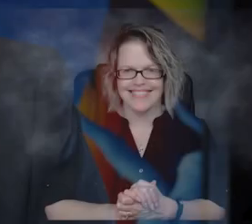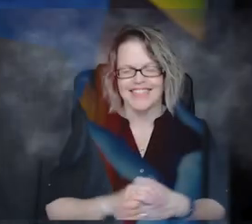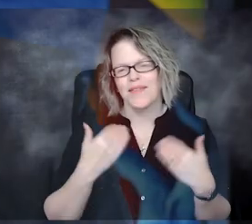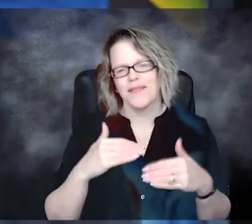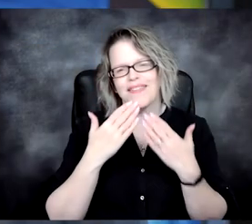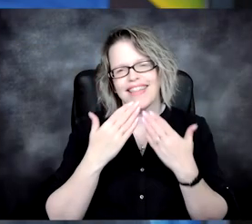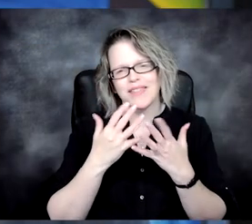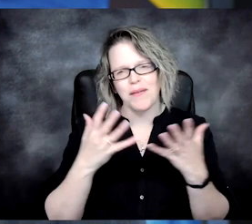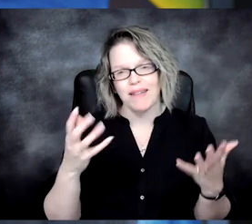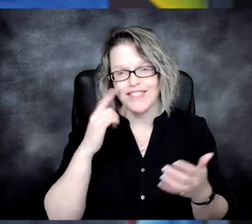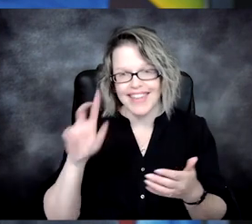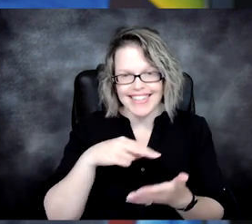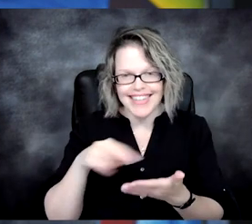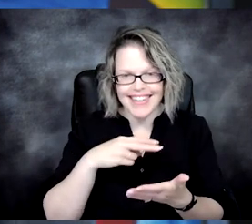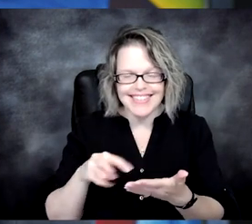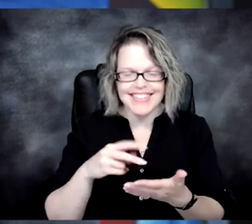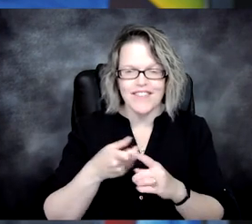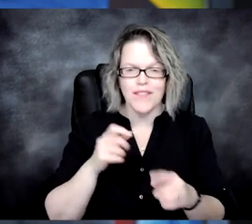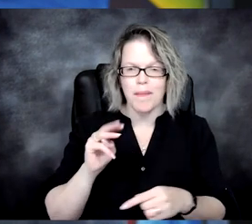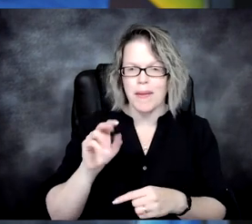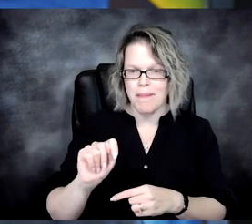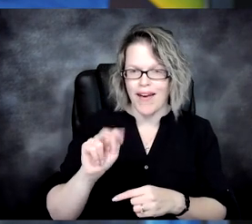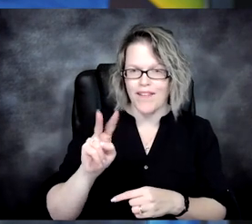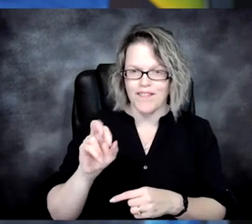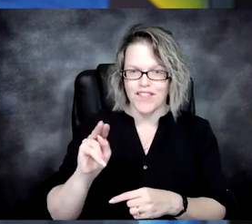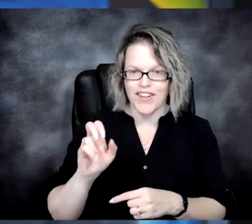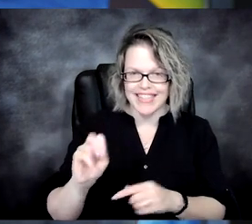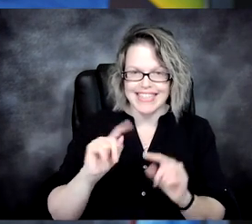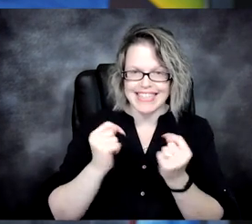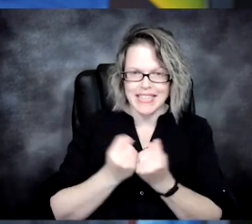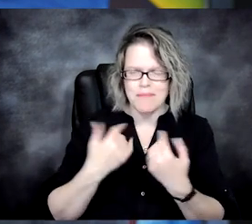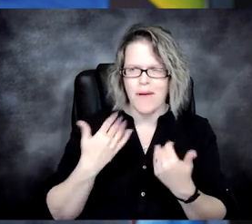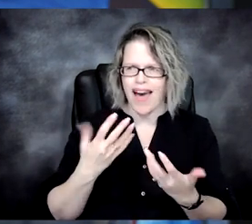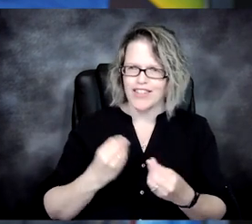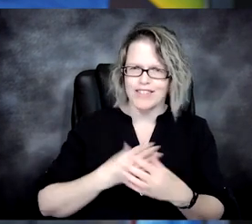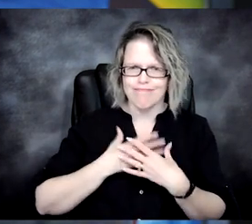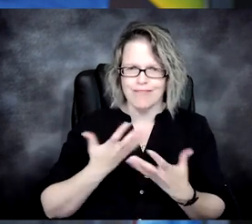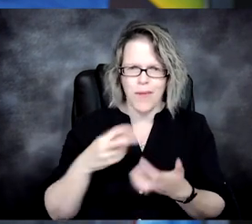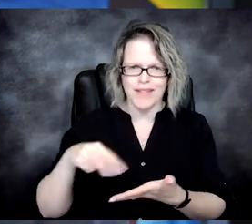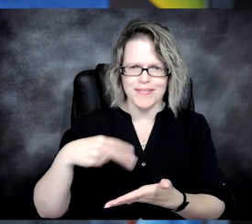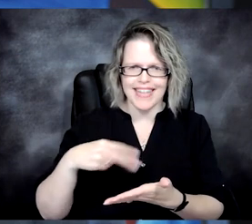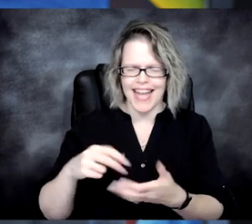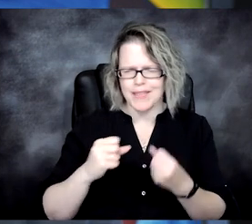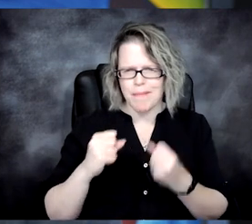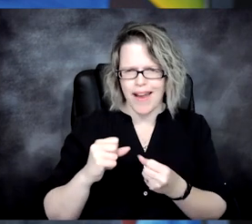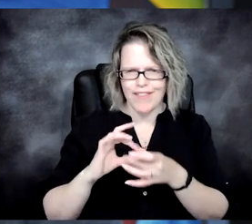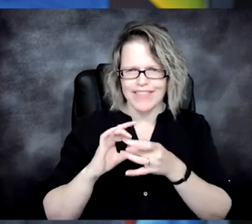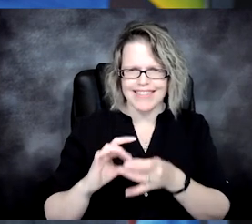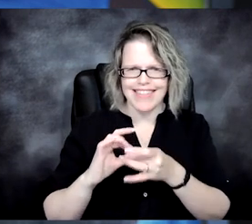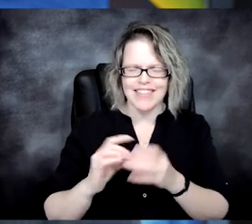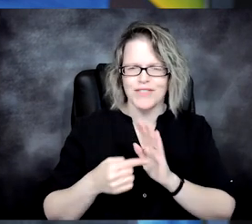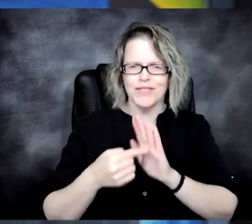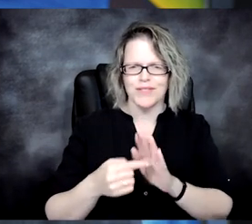Oh, thank you so much for that dance piece again from the Mount Vernon team. It just gets you wanting to dance. Dance is such a powerful connection. It's an expression